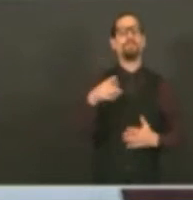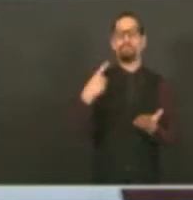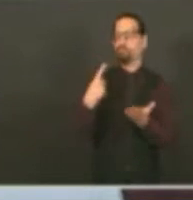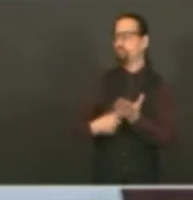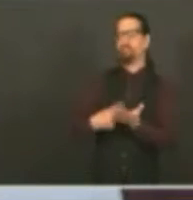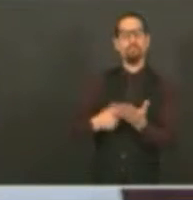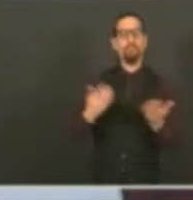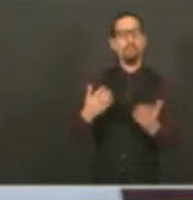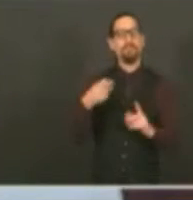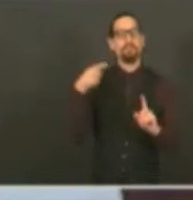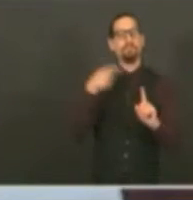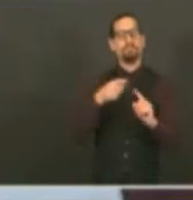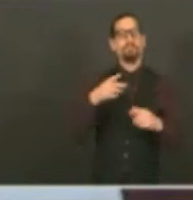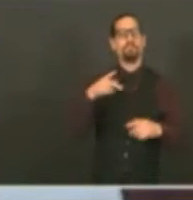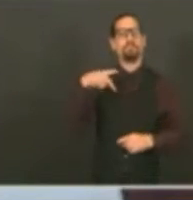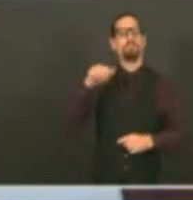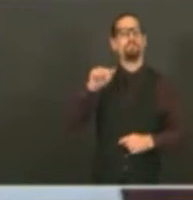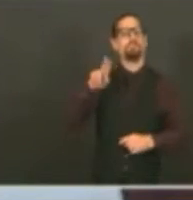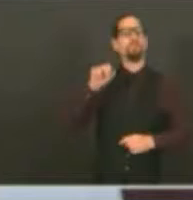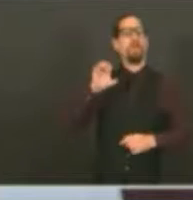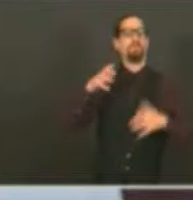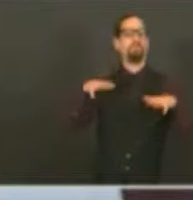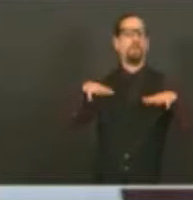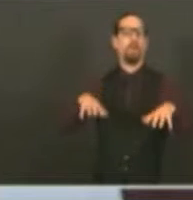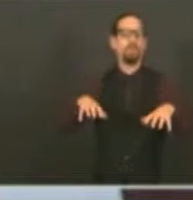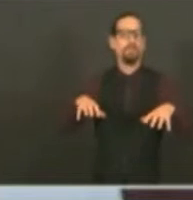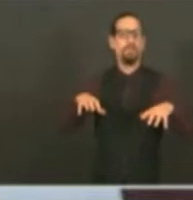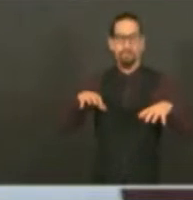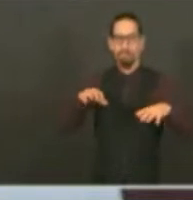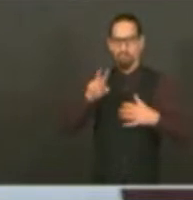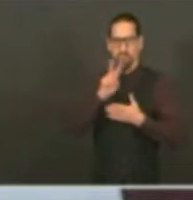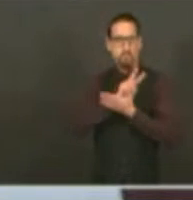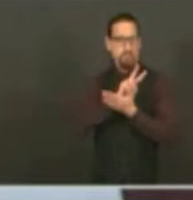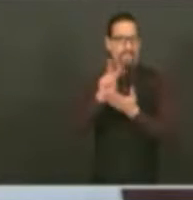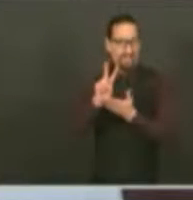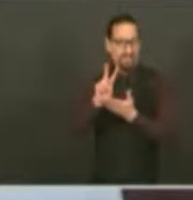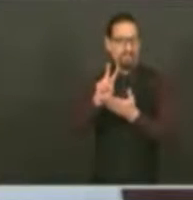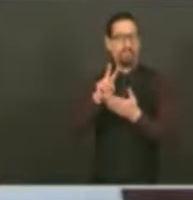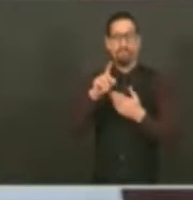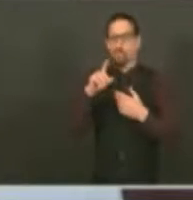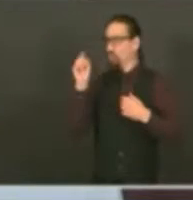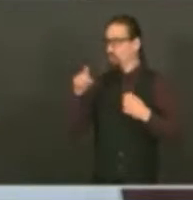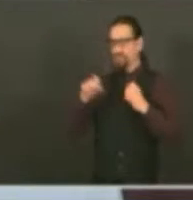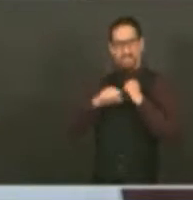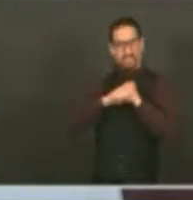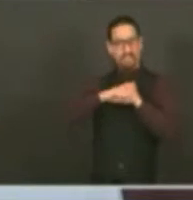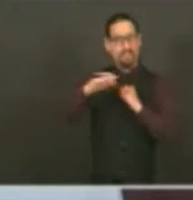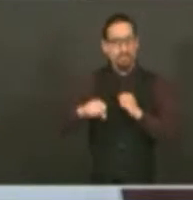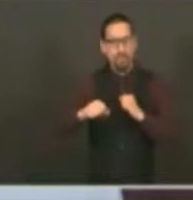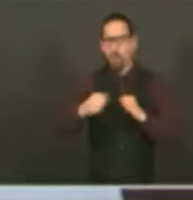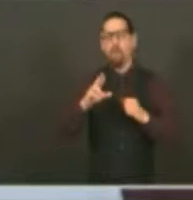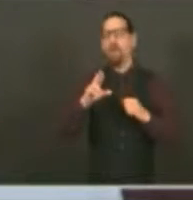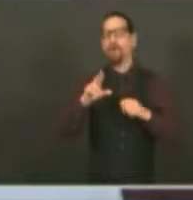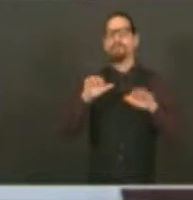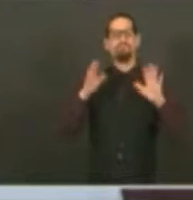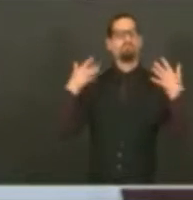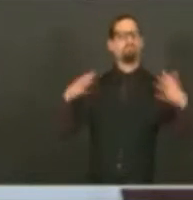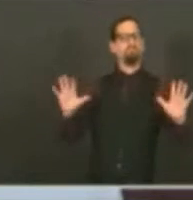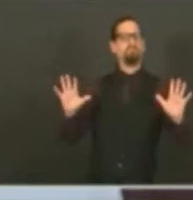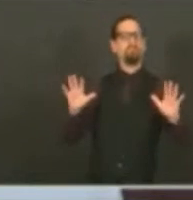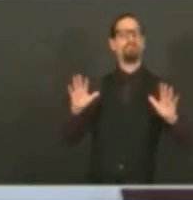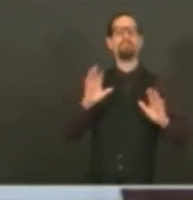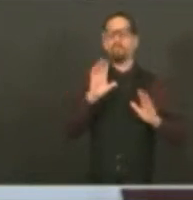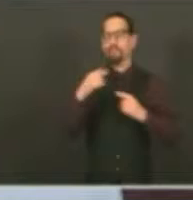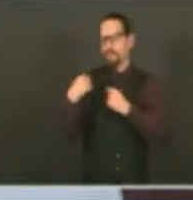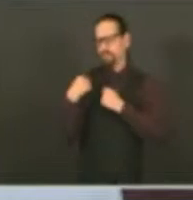you how I'm thinking about that. As I've said over the past few weeks, mobility data, a measure of how much